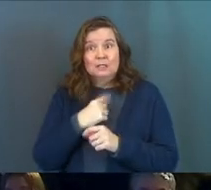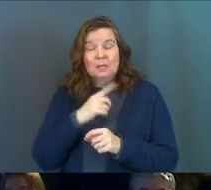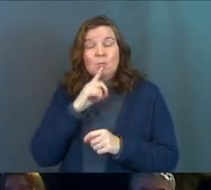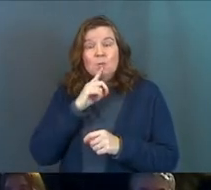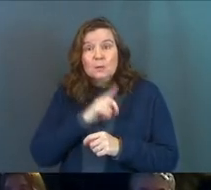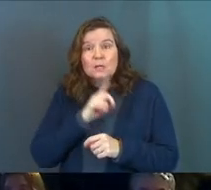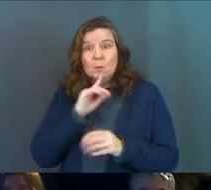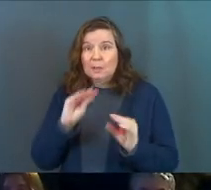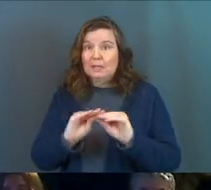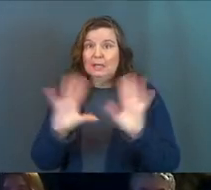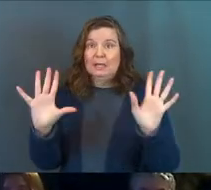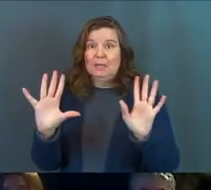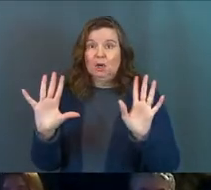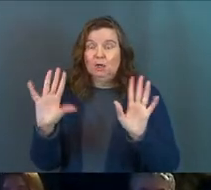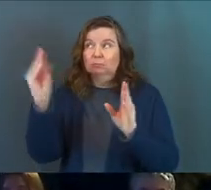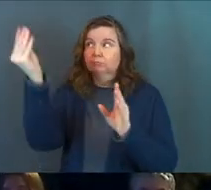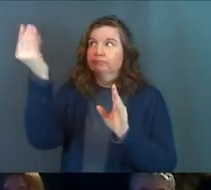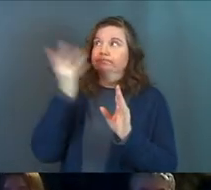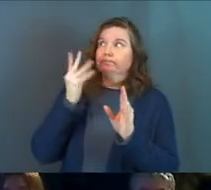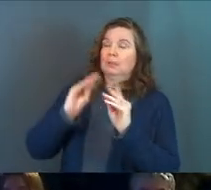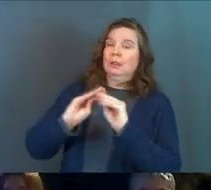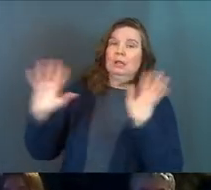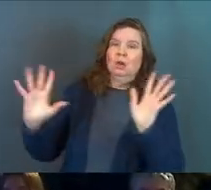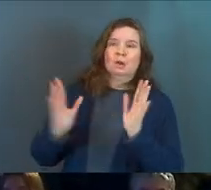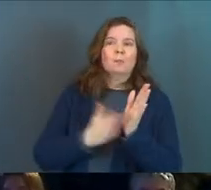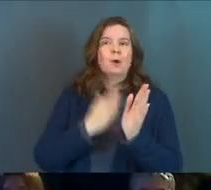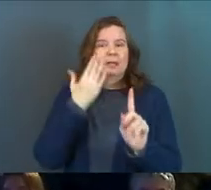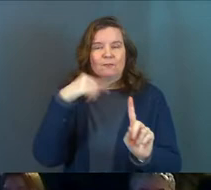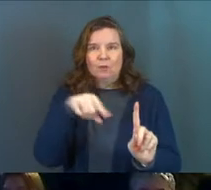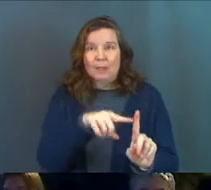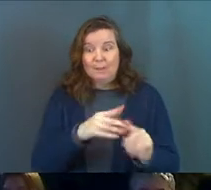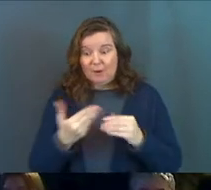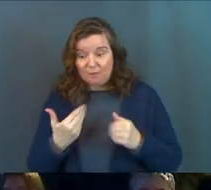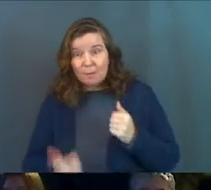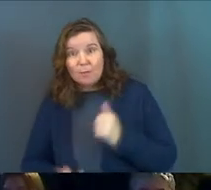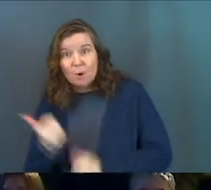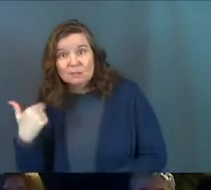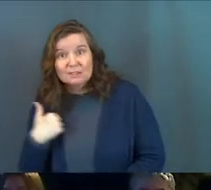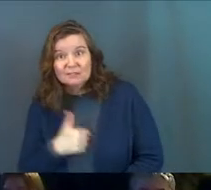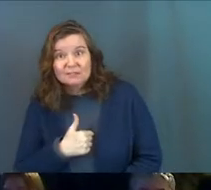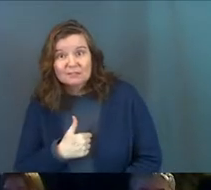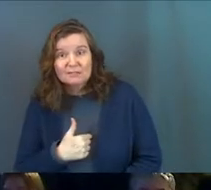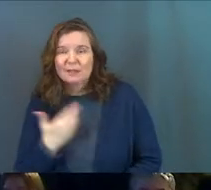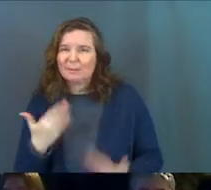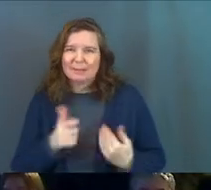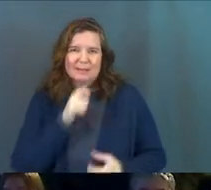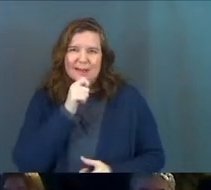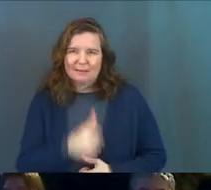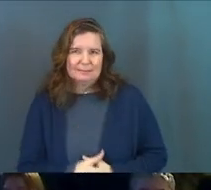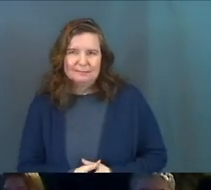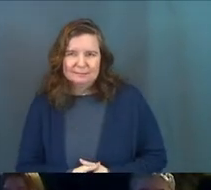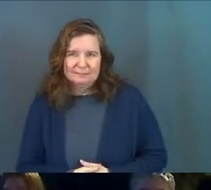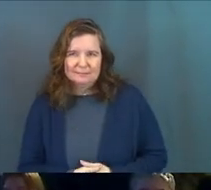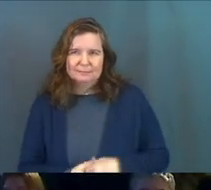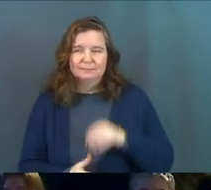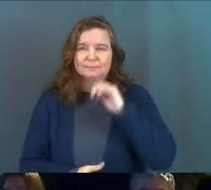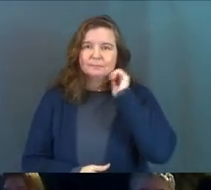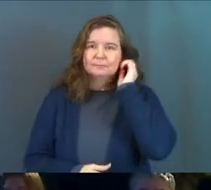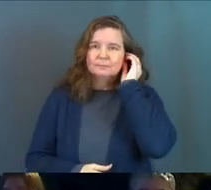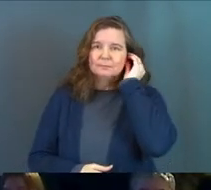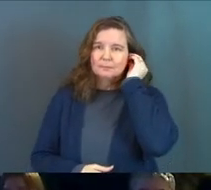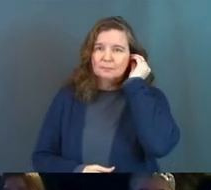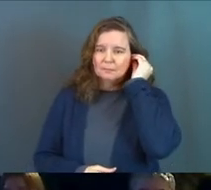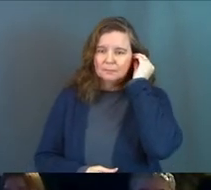some really clear words from God. Praise God for them. But for the rest of us, probably not. Okay, God's